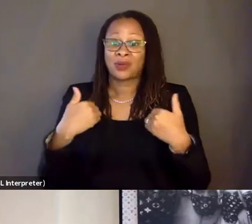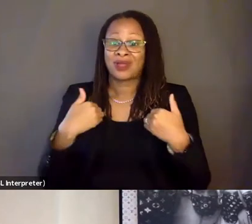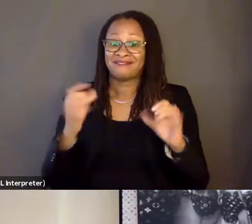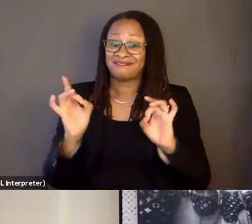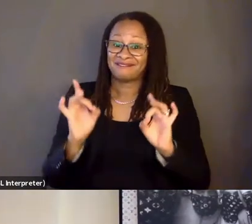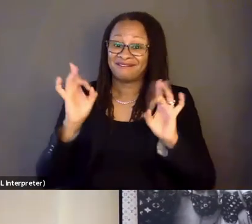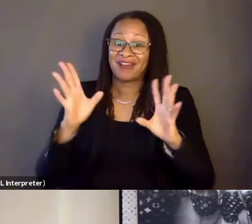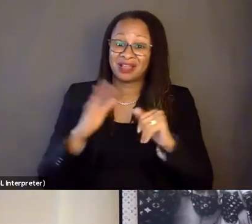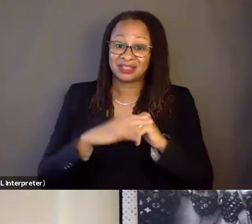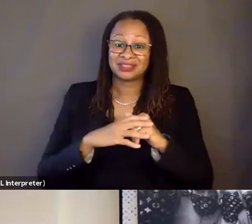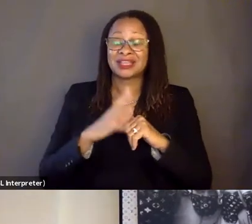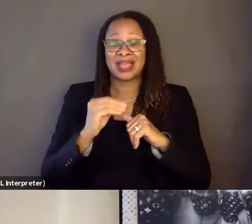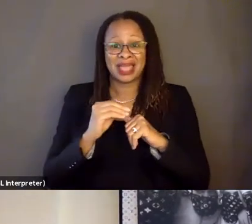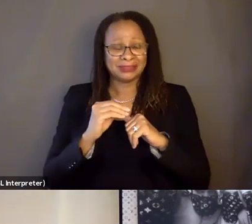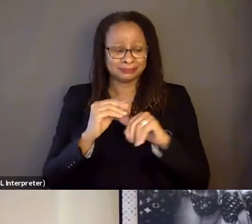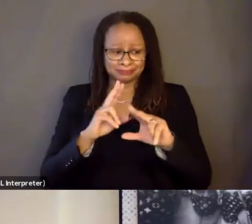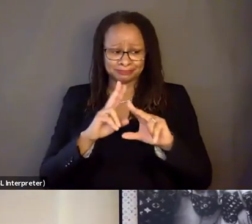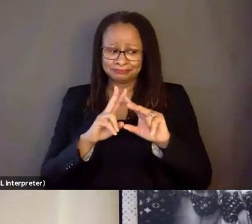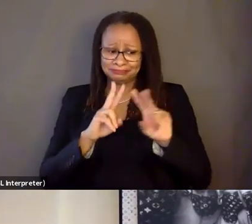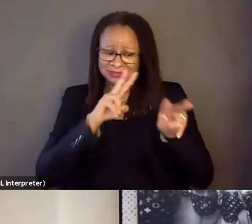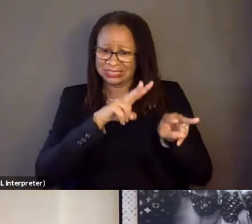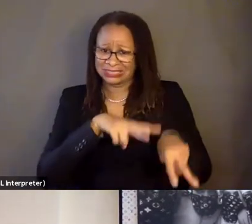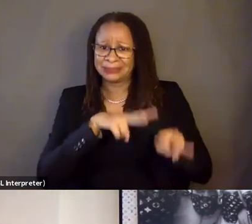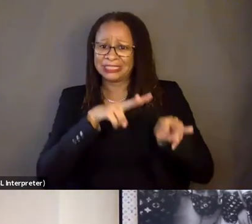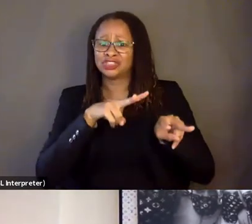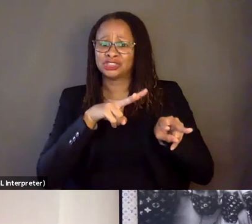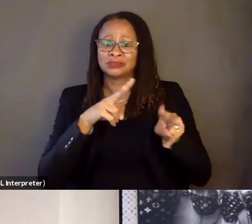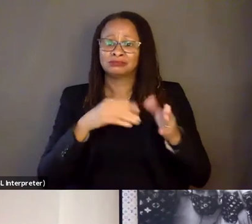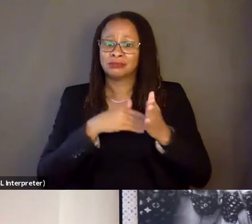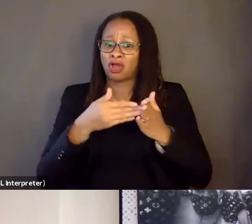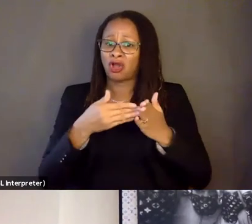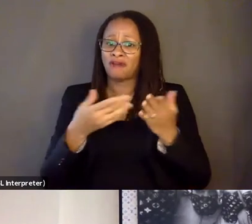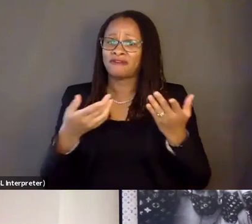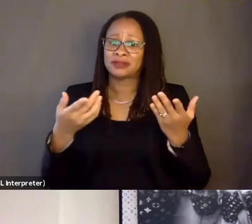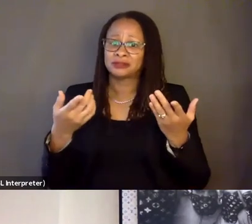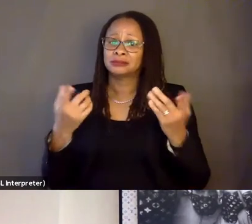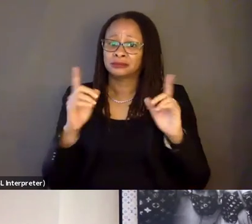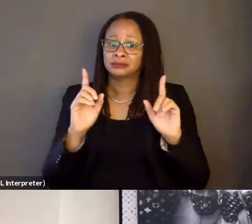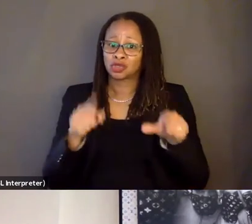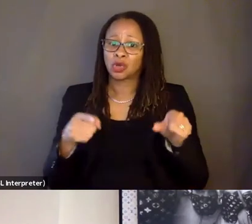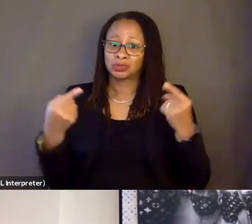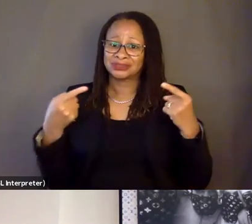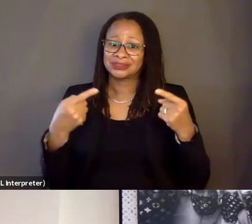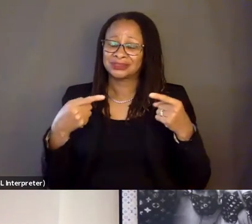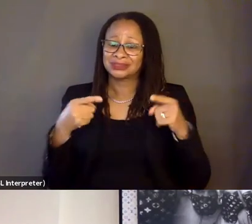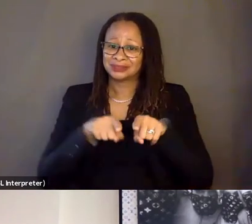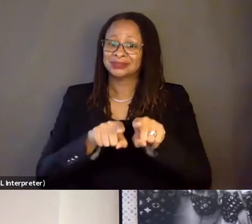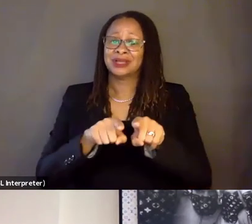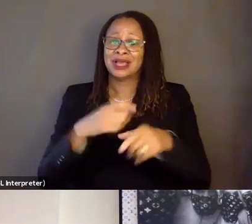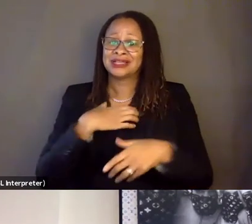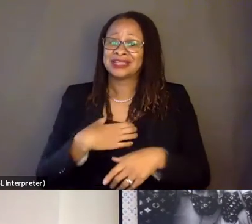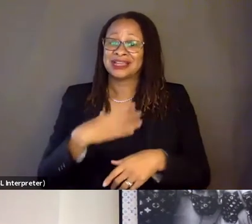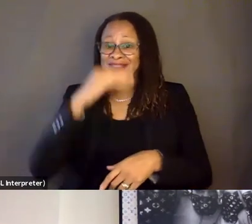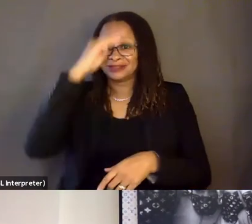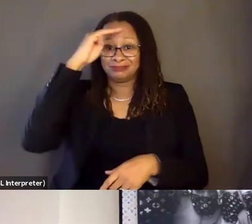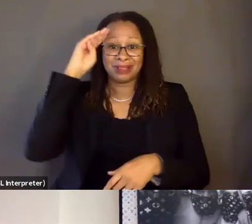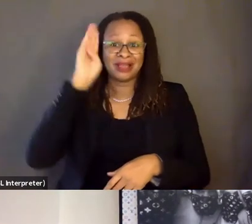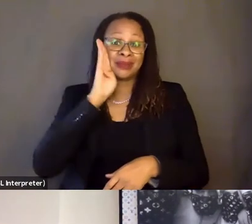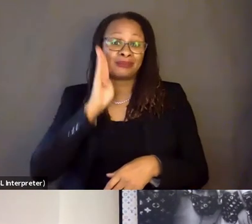and an intimidation that has oftentimes accompanied the desire of Black and Brown folks